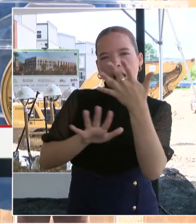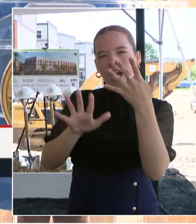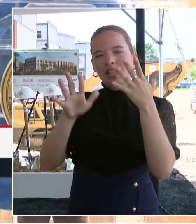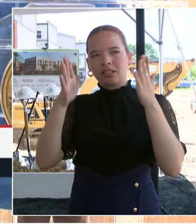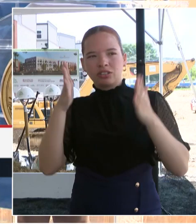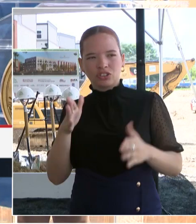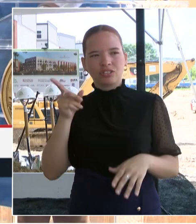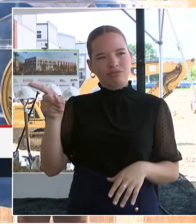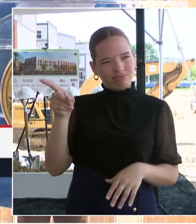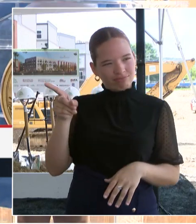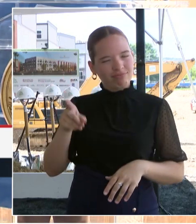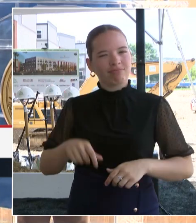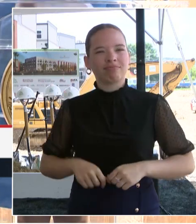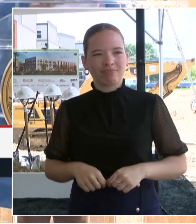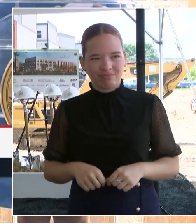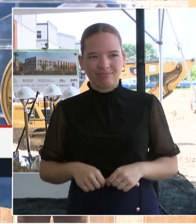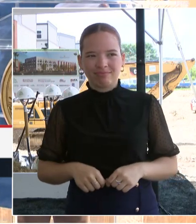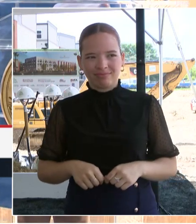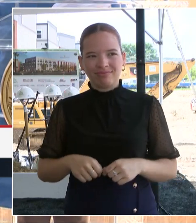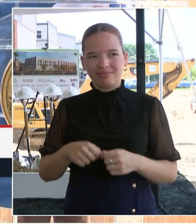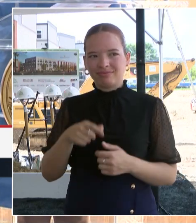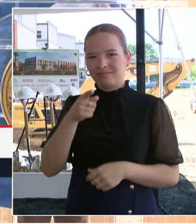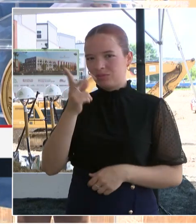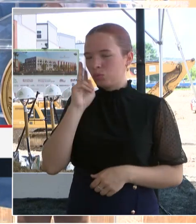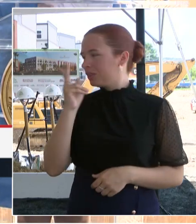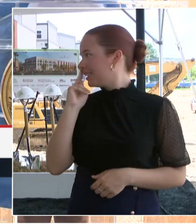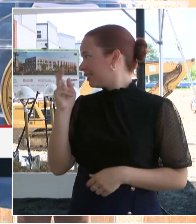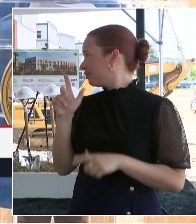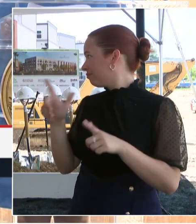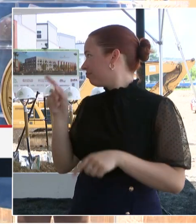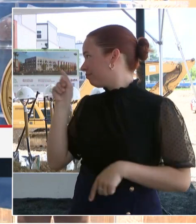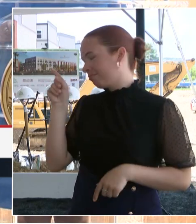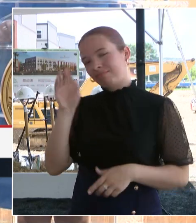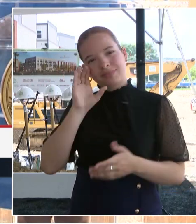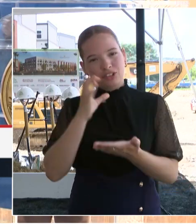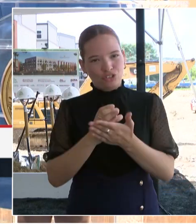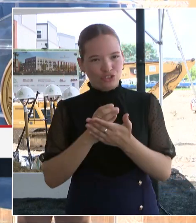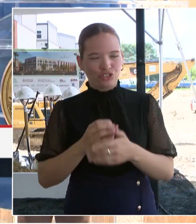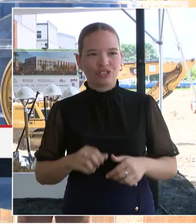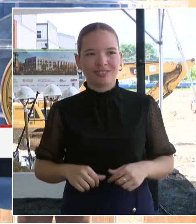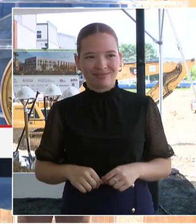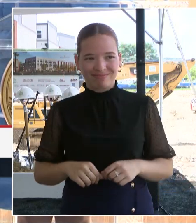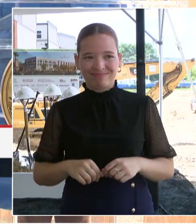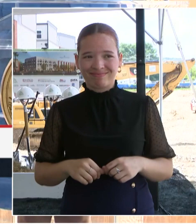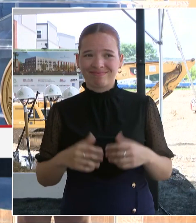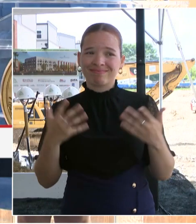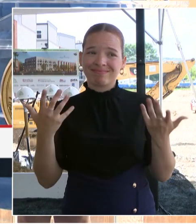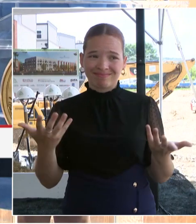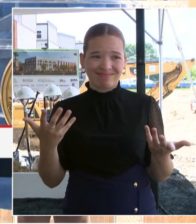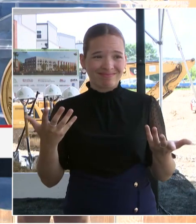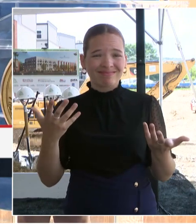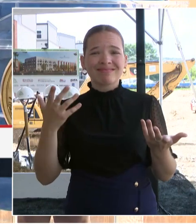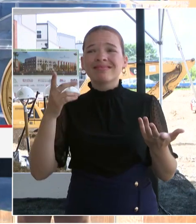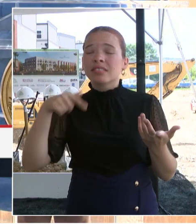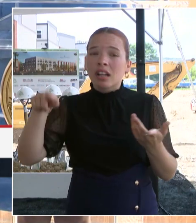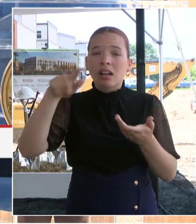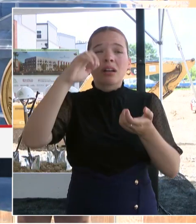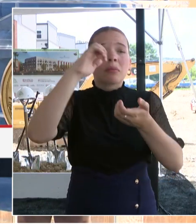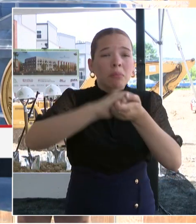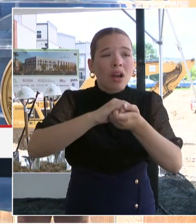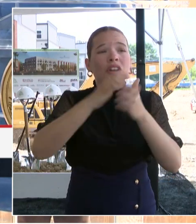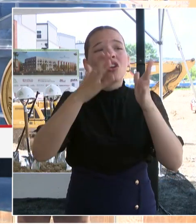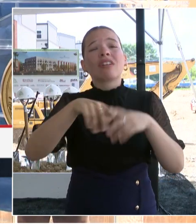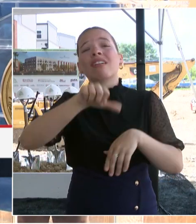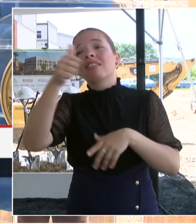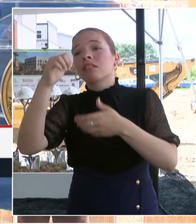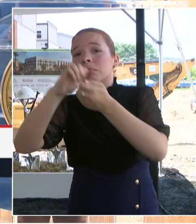there. To our SBE and CBE partners, thank you. To Davis Construction, who is already mobilized, you